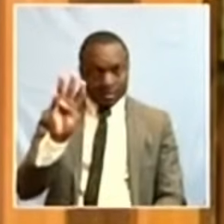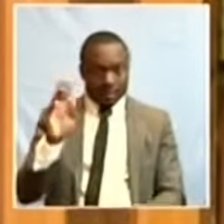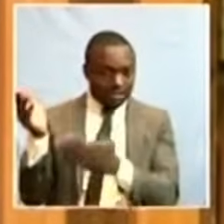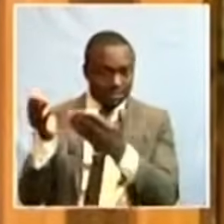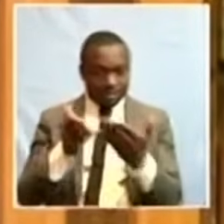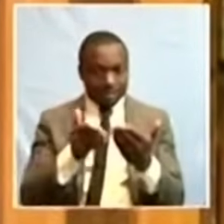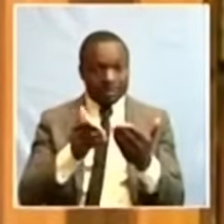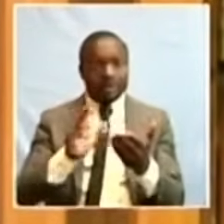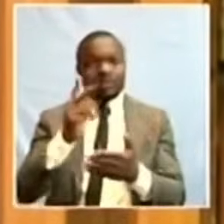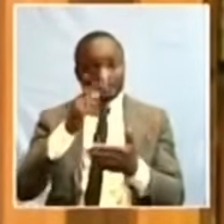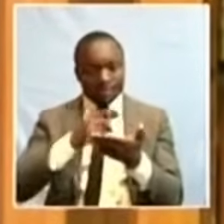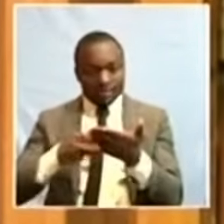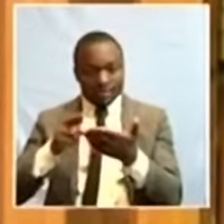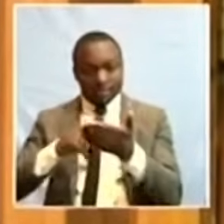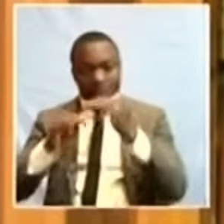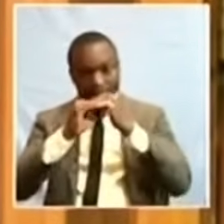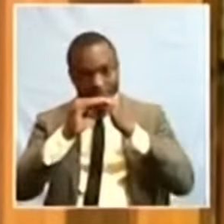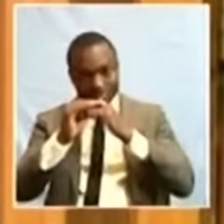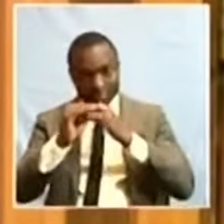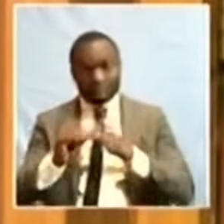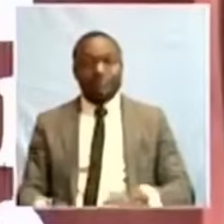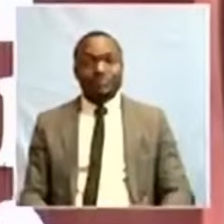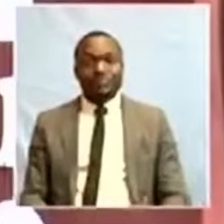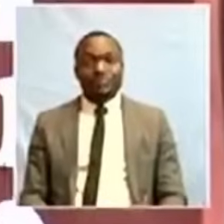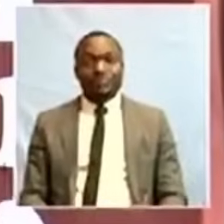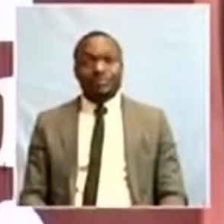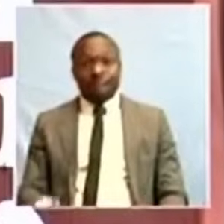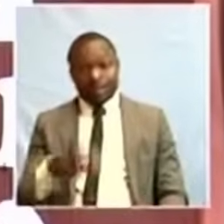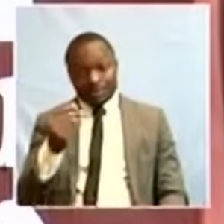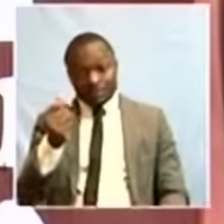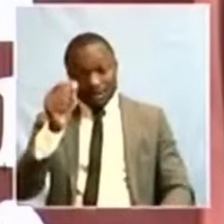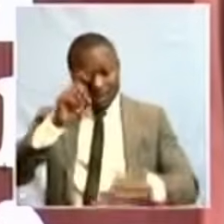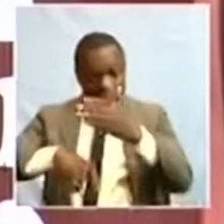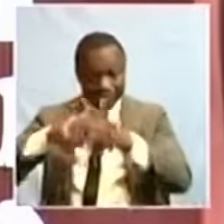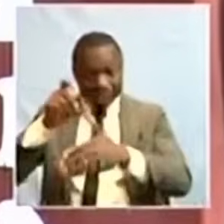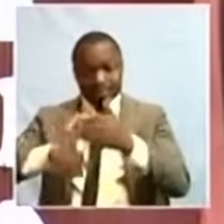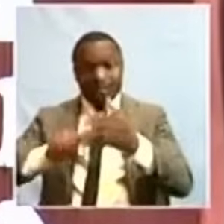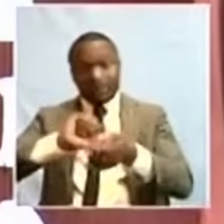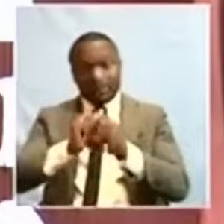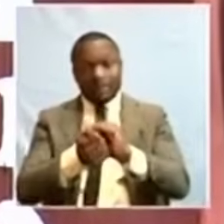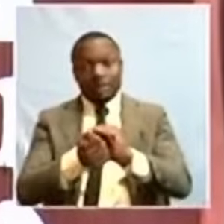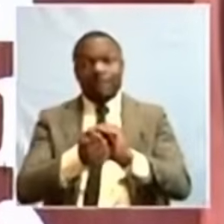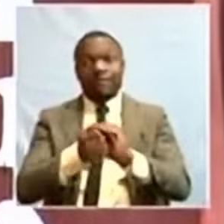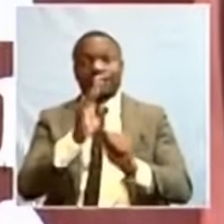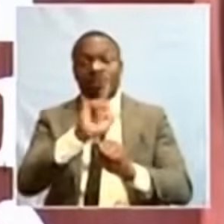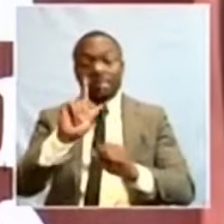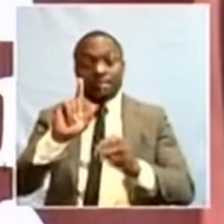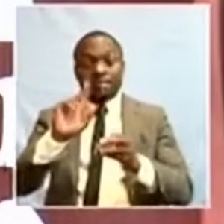up at third reading stage. The Income Tax Amendment Bill, National Assembly Bill number